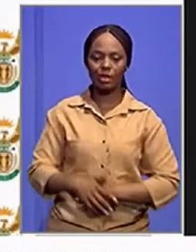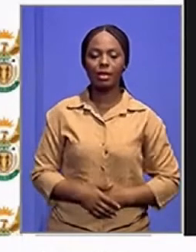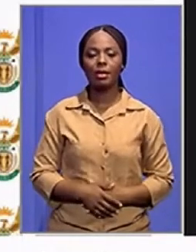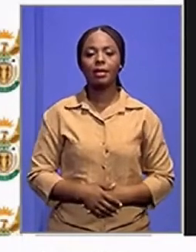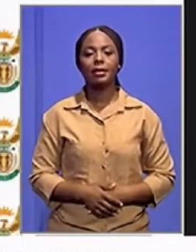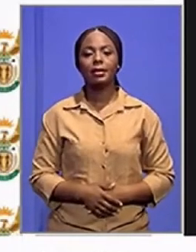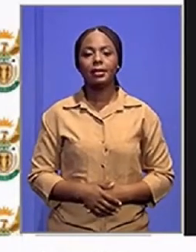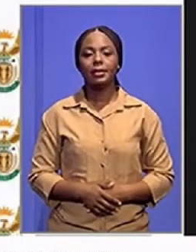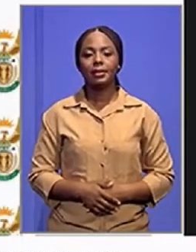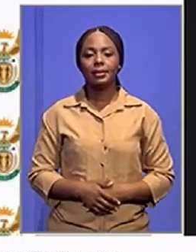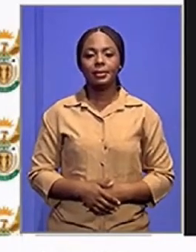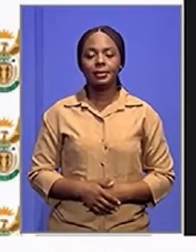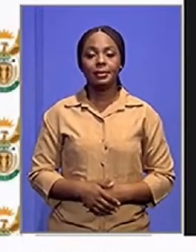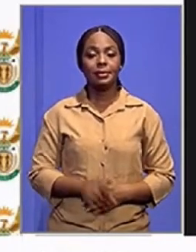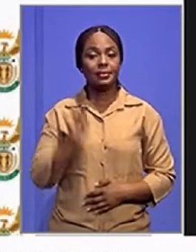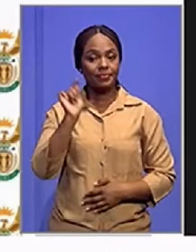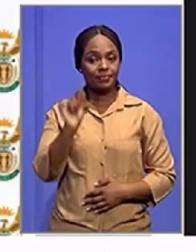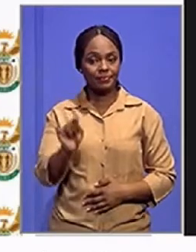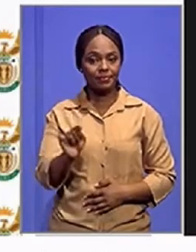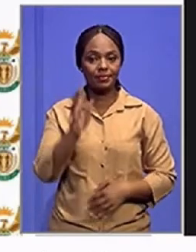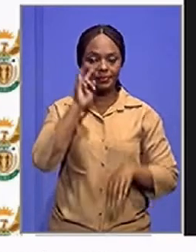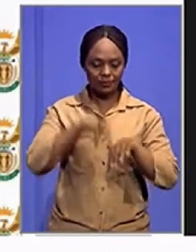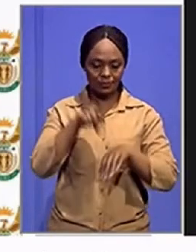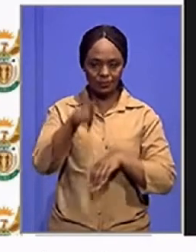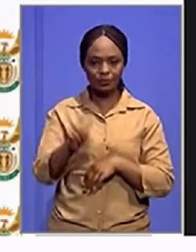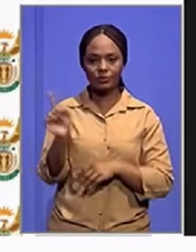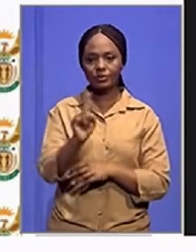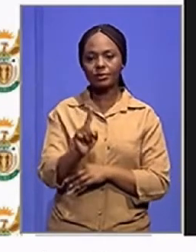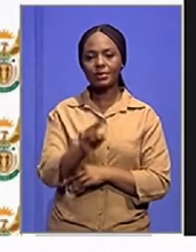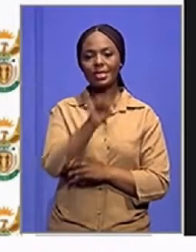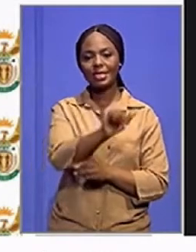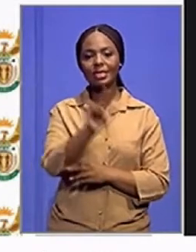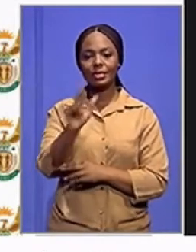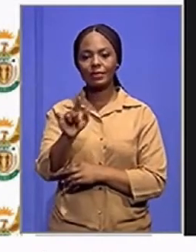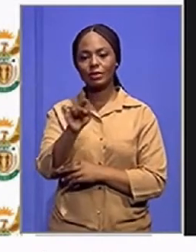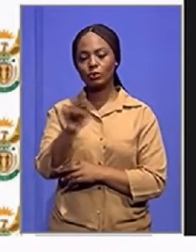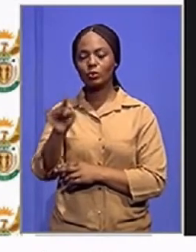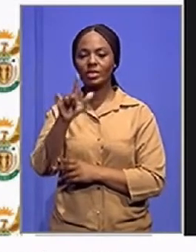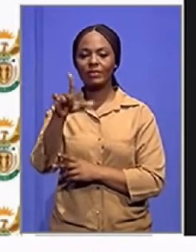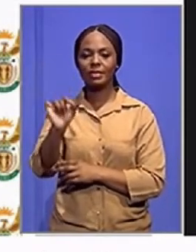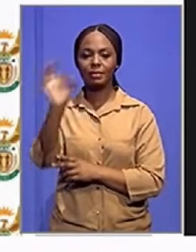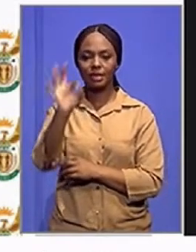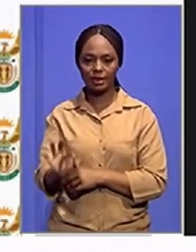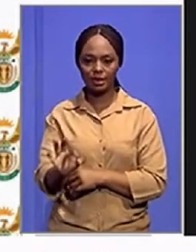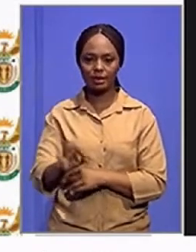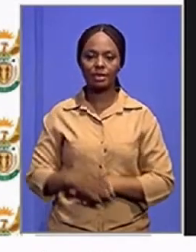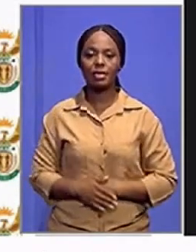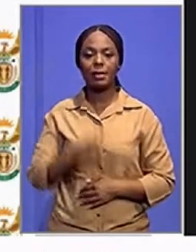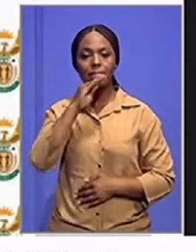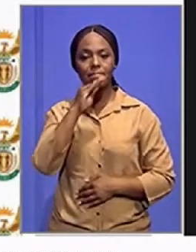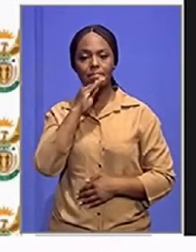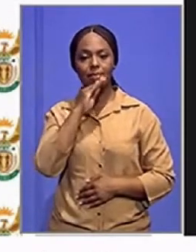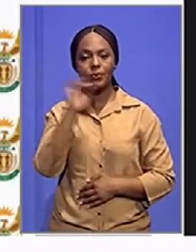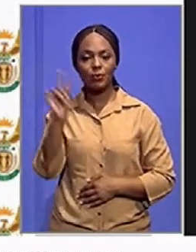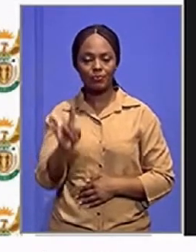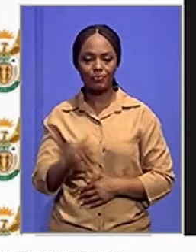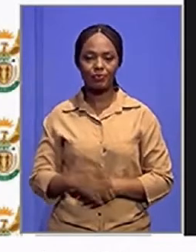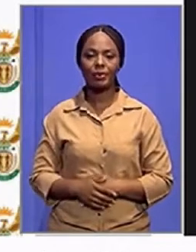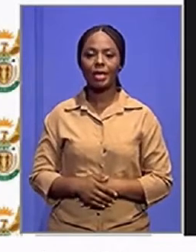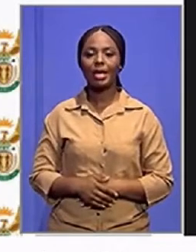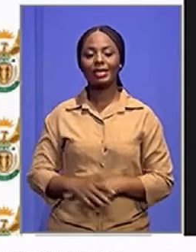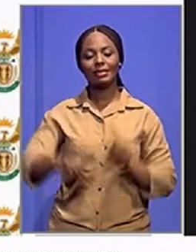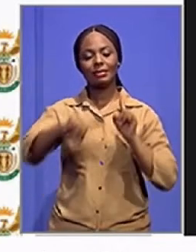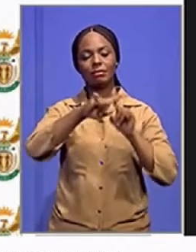which has to be coverage of between 67 and 70 percent. So that remains our